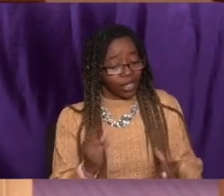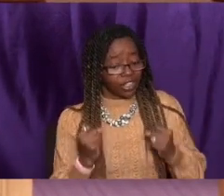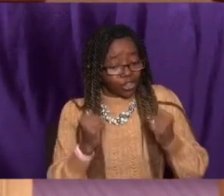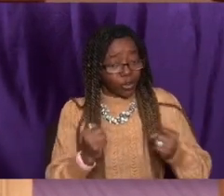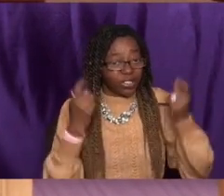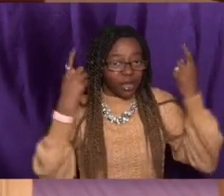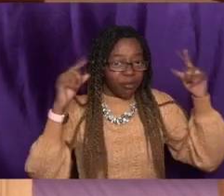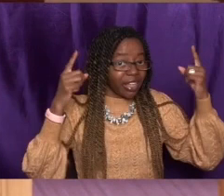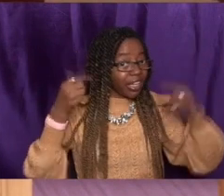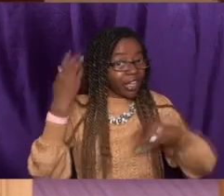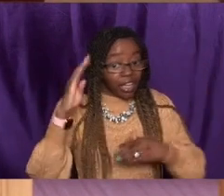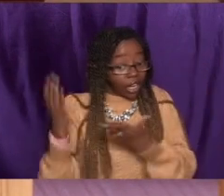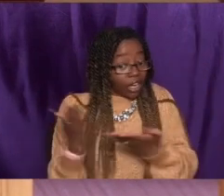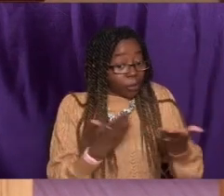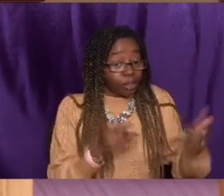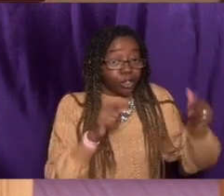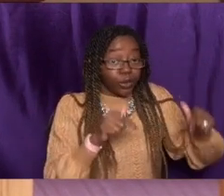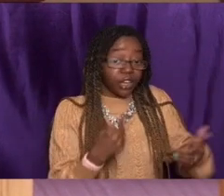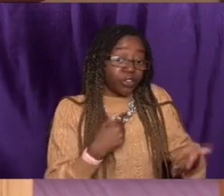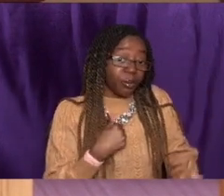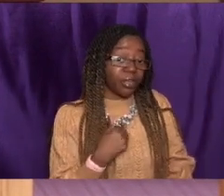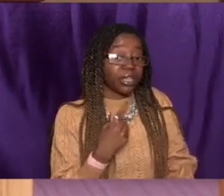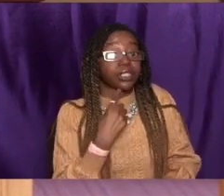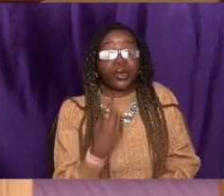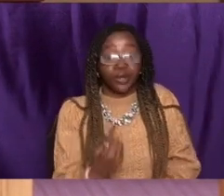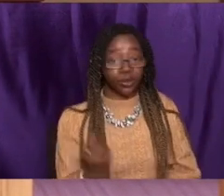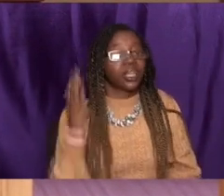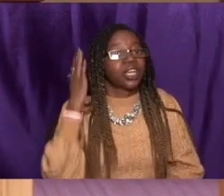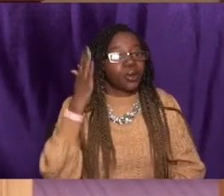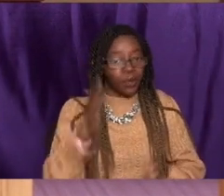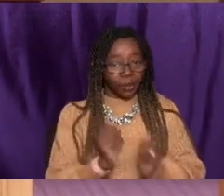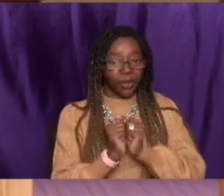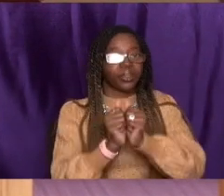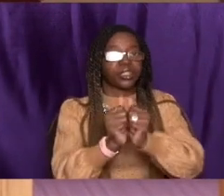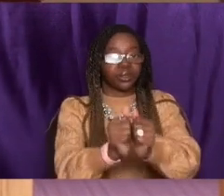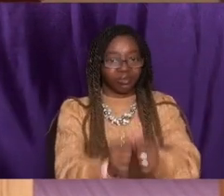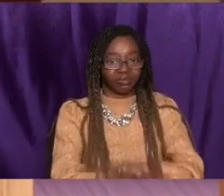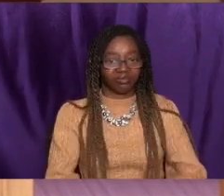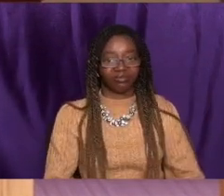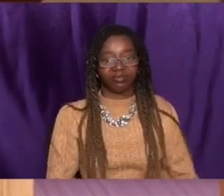make it. God brought you here for me to say to you, he will be with you.